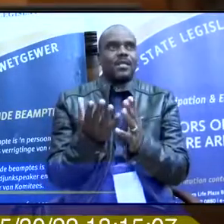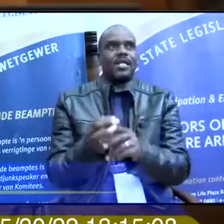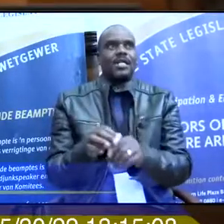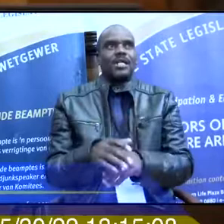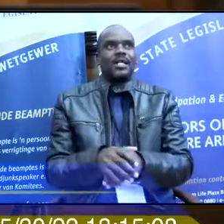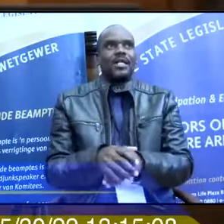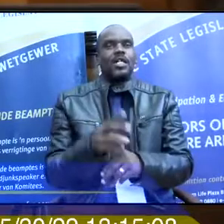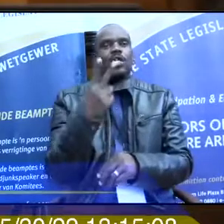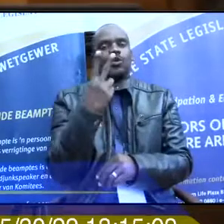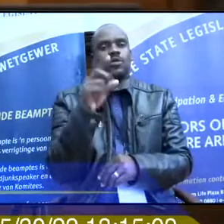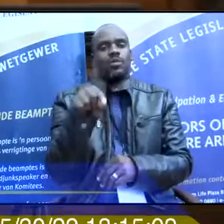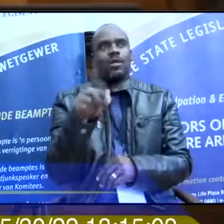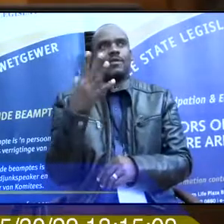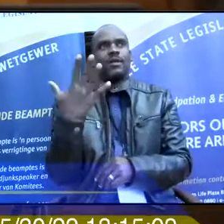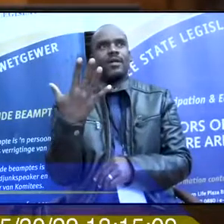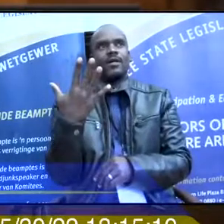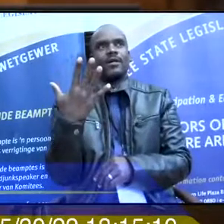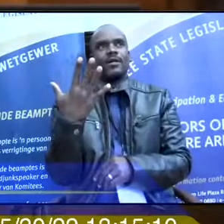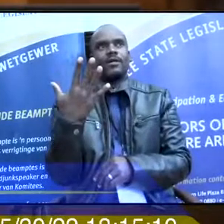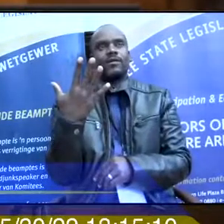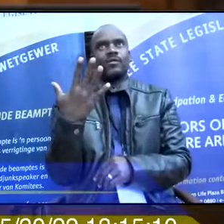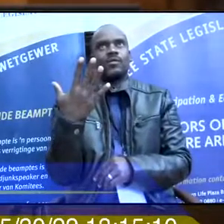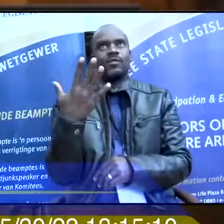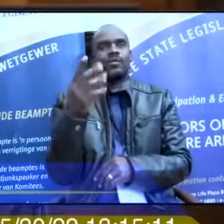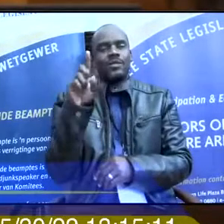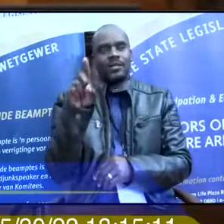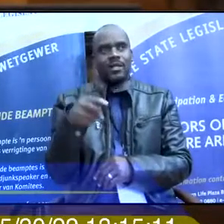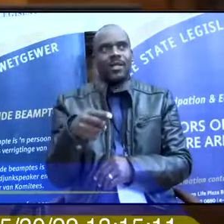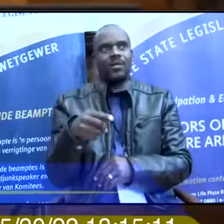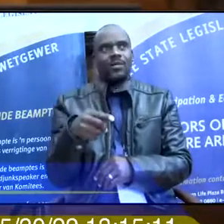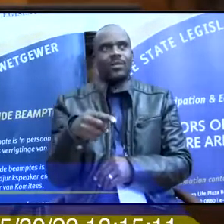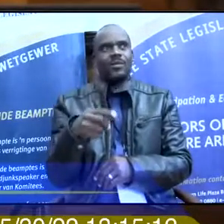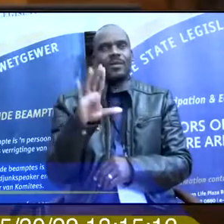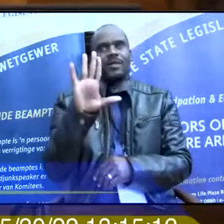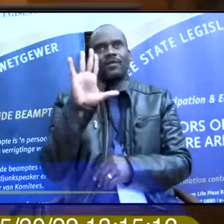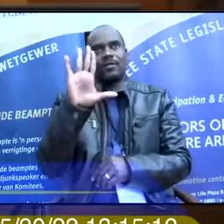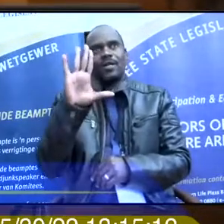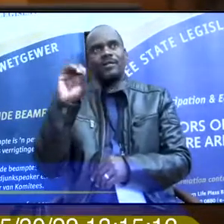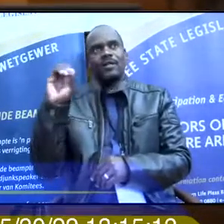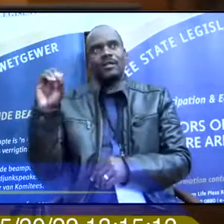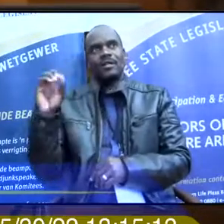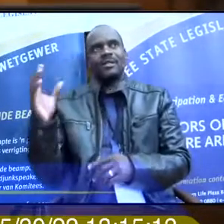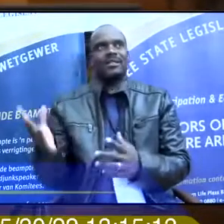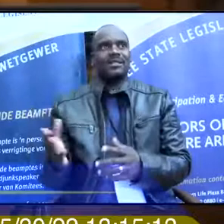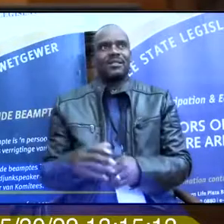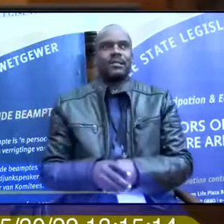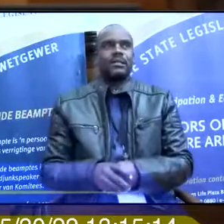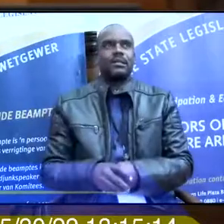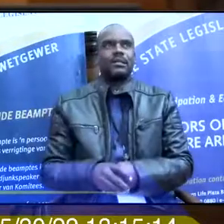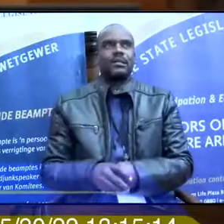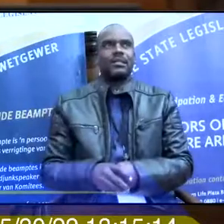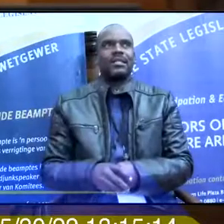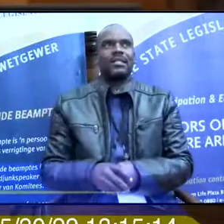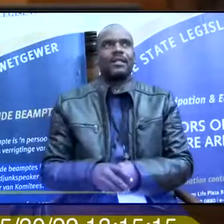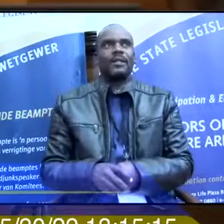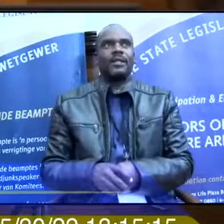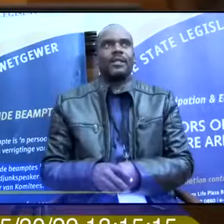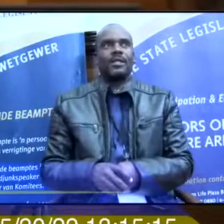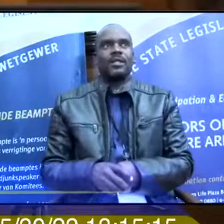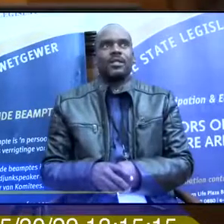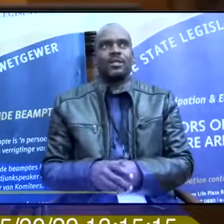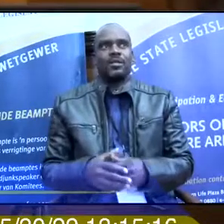2.5 2 500 housing allowance puzzle scheme for public workers servants